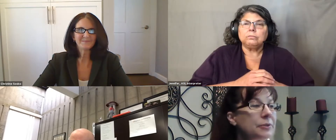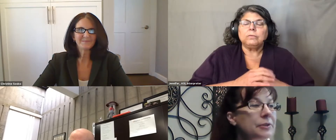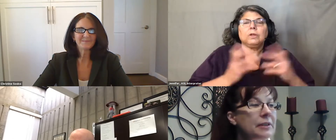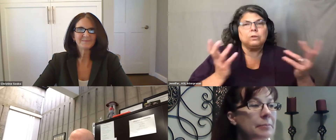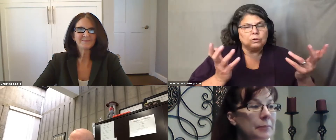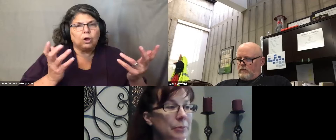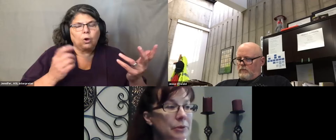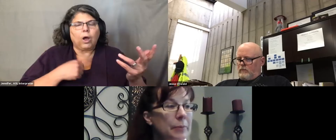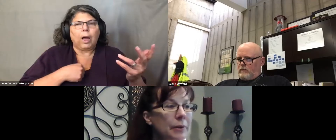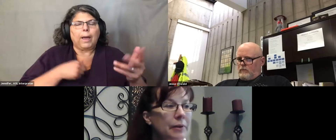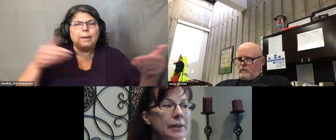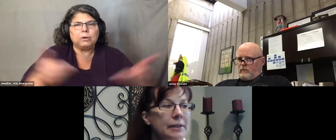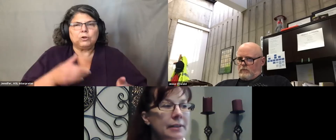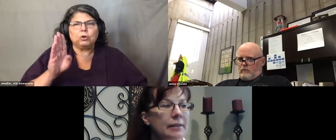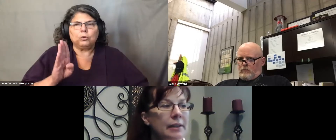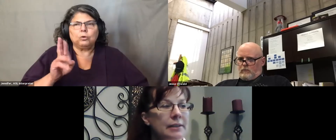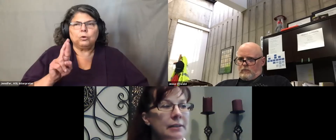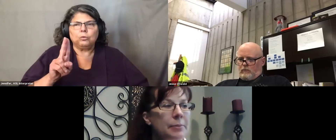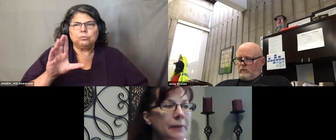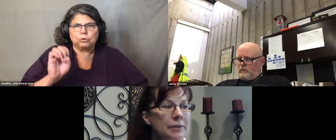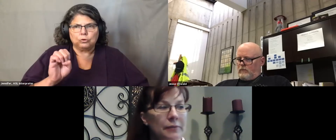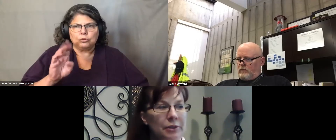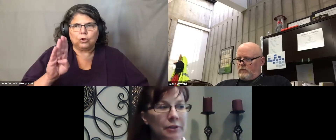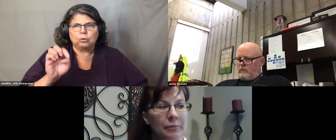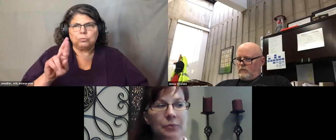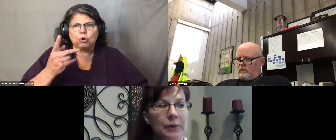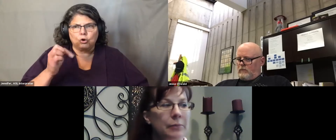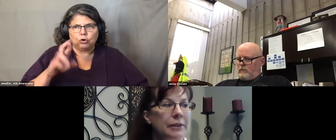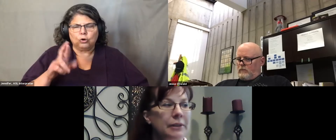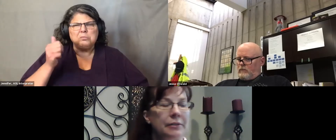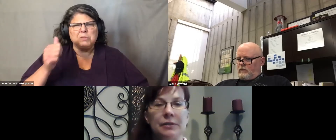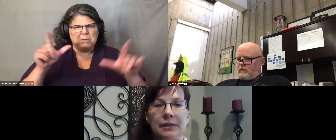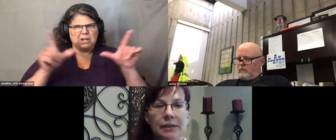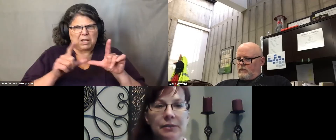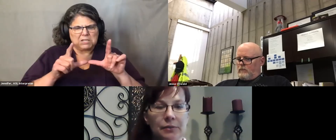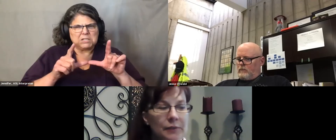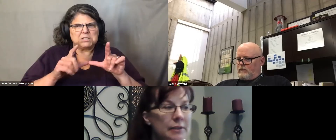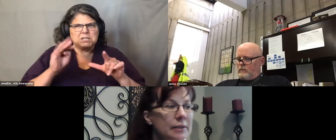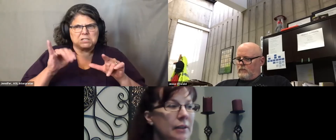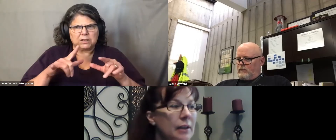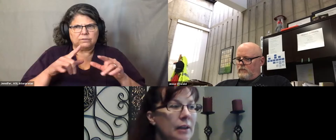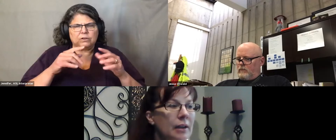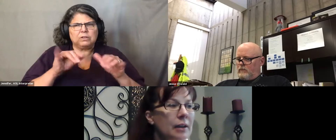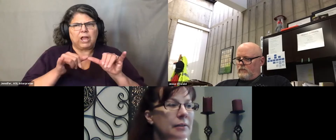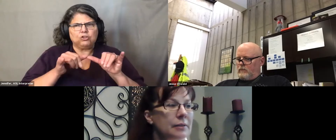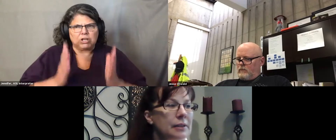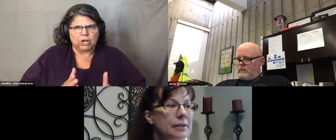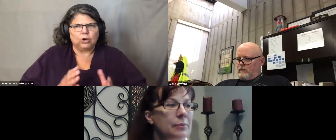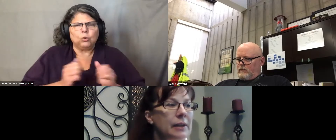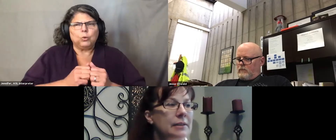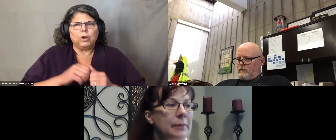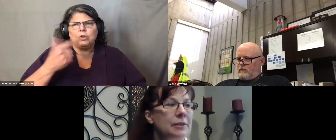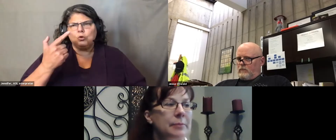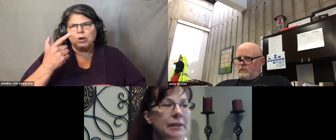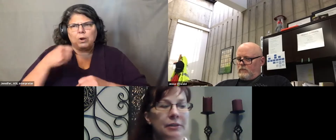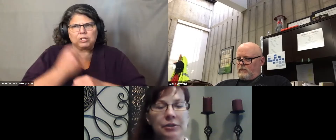I'm introducing Bruce Berger. He's a licensed professional civil engineer with 21 years of state service.